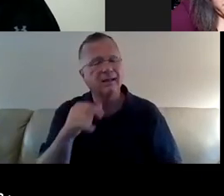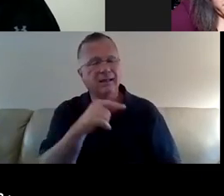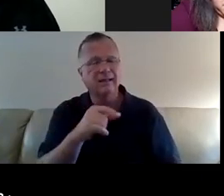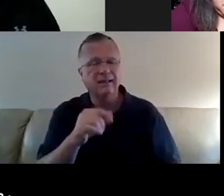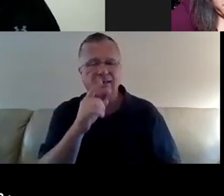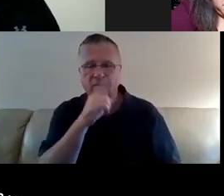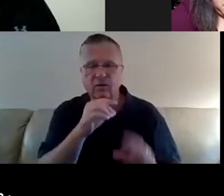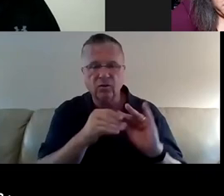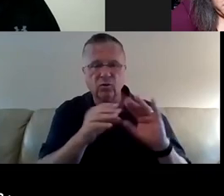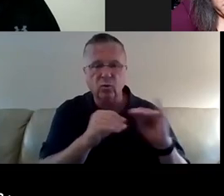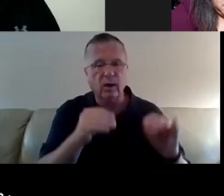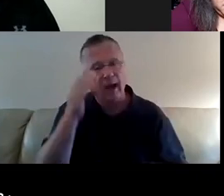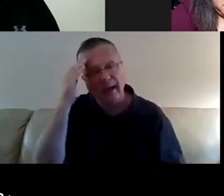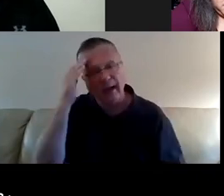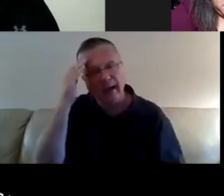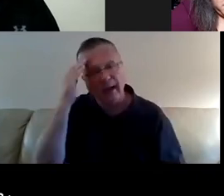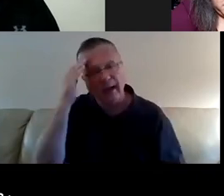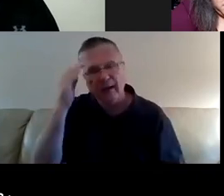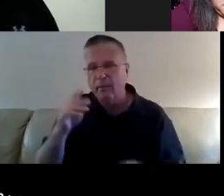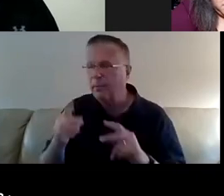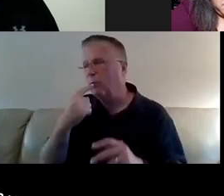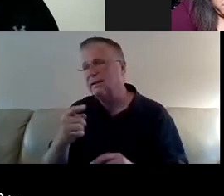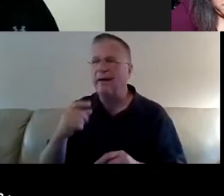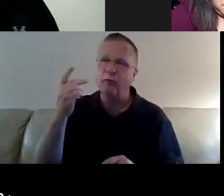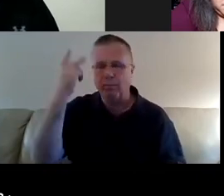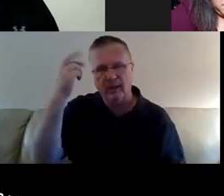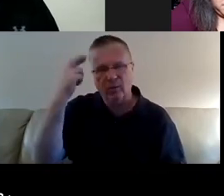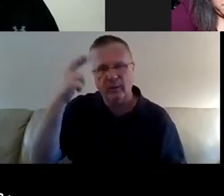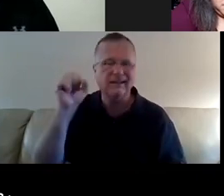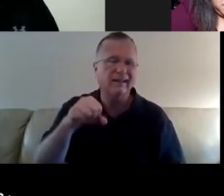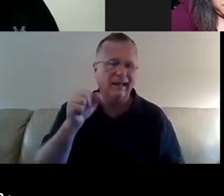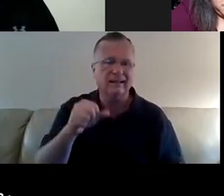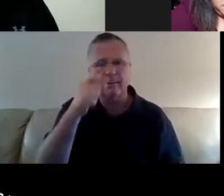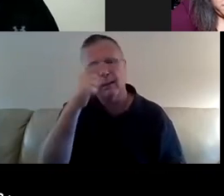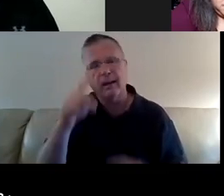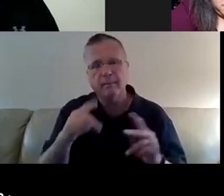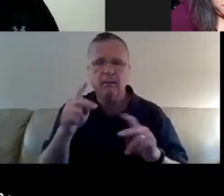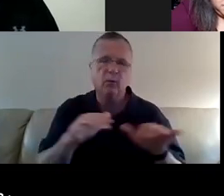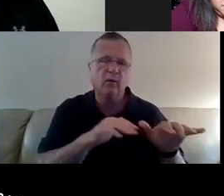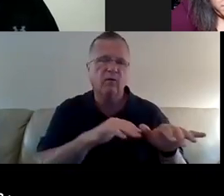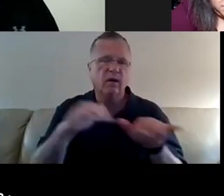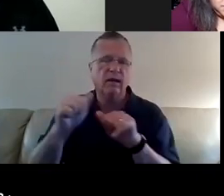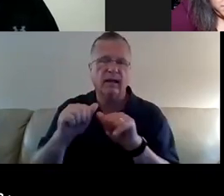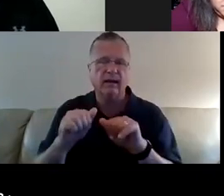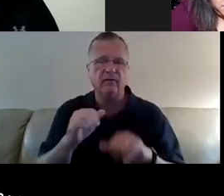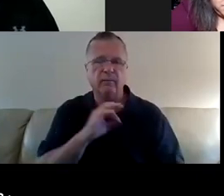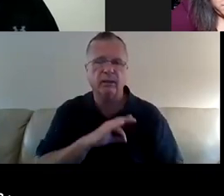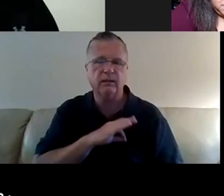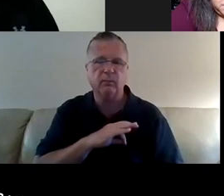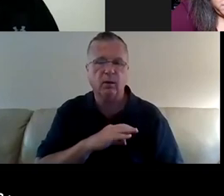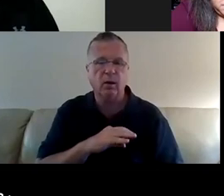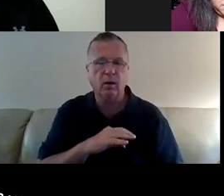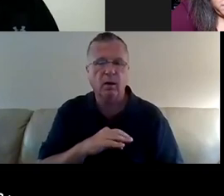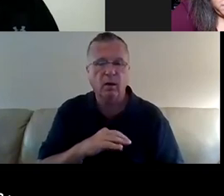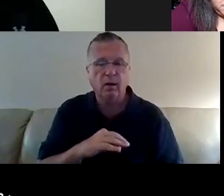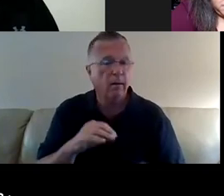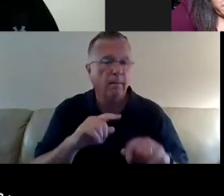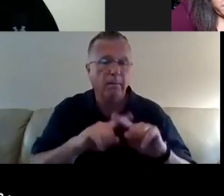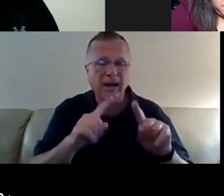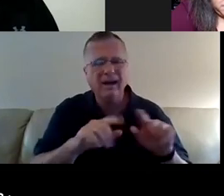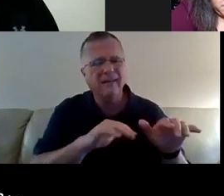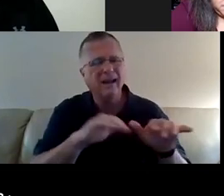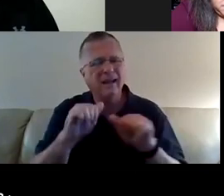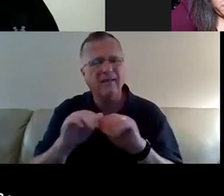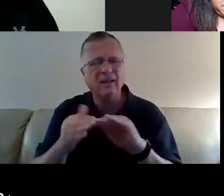not factually true. Yes, people have left. Black people have left the city. They have left the city for a variety of reasons.